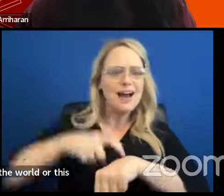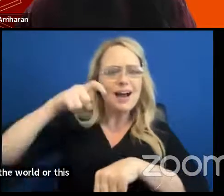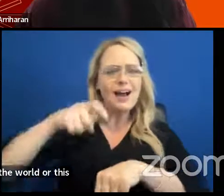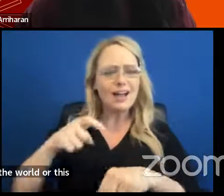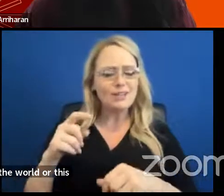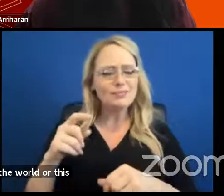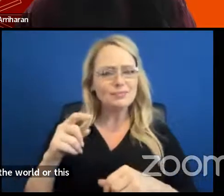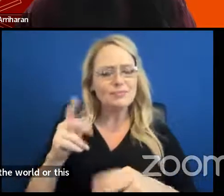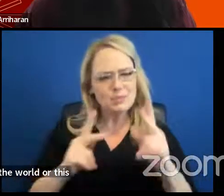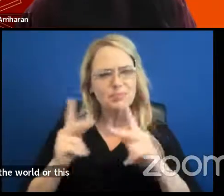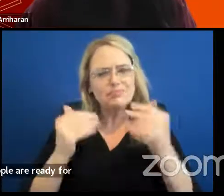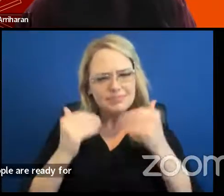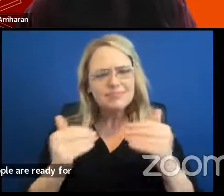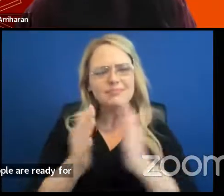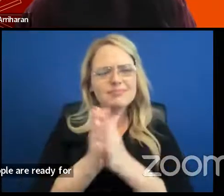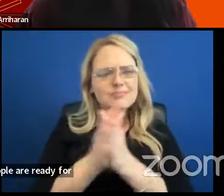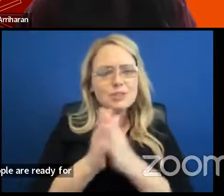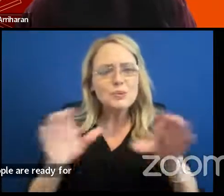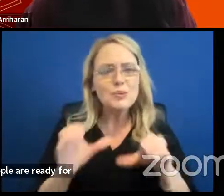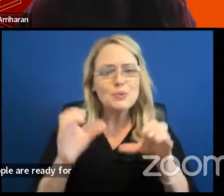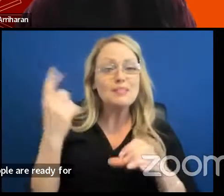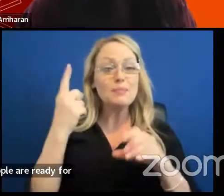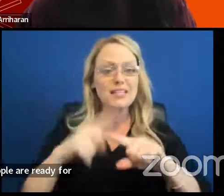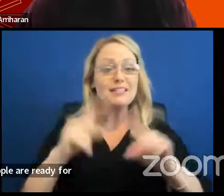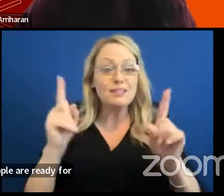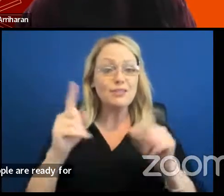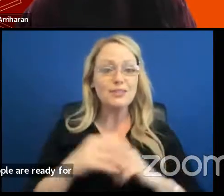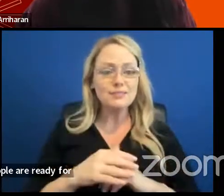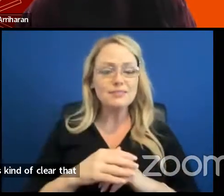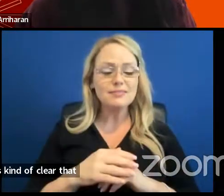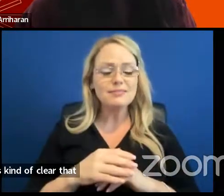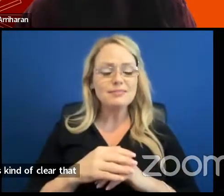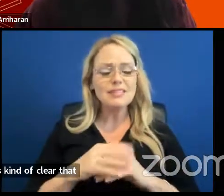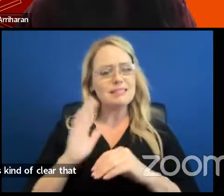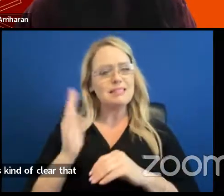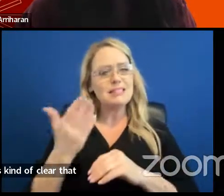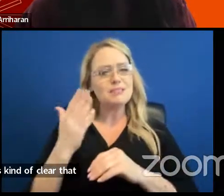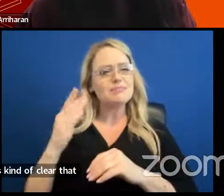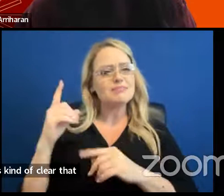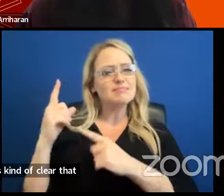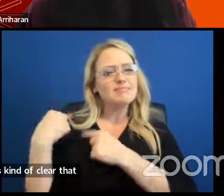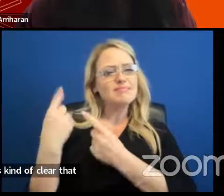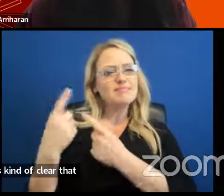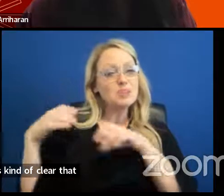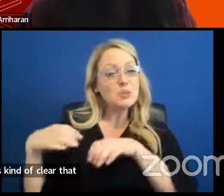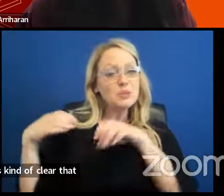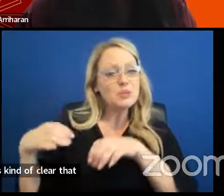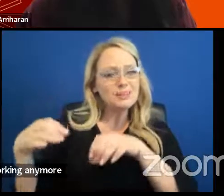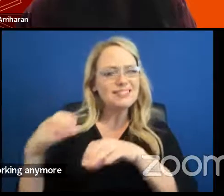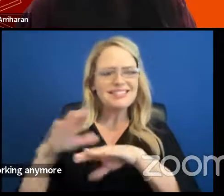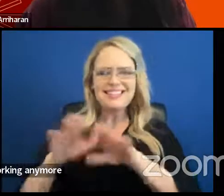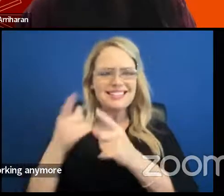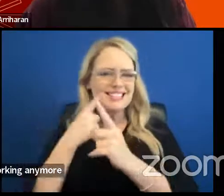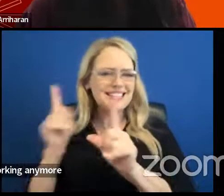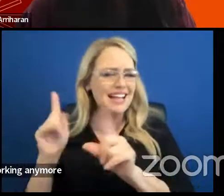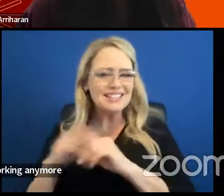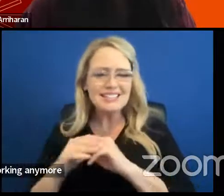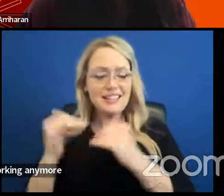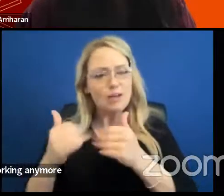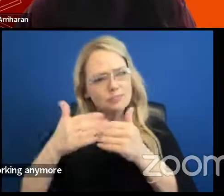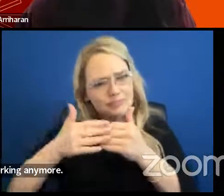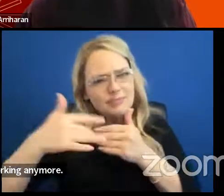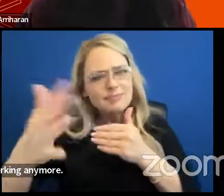something different. Like it's kind of clear that some of the systems aren't working anymore. And so we hope to be a part of whatever we all build